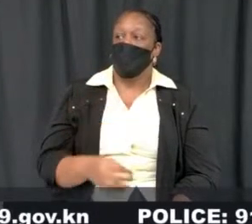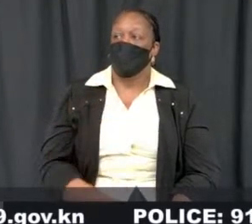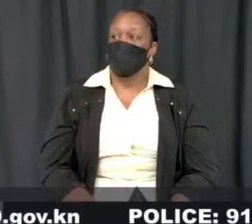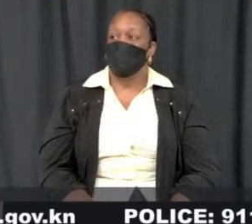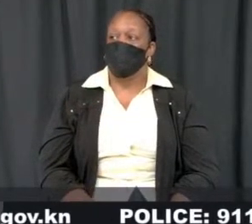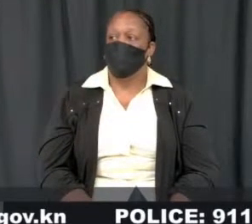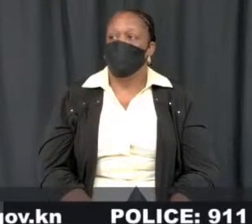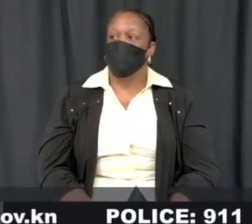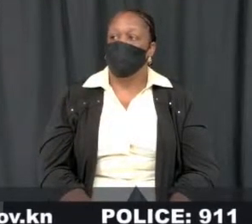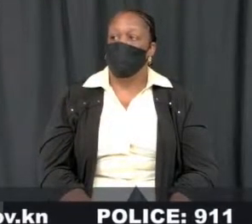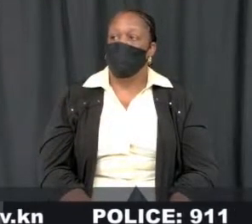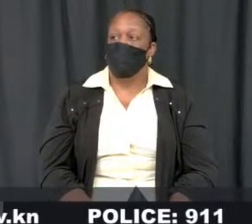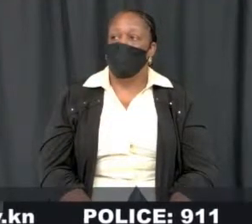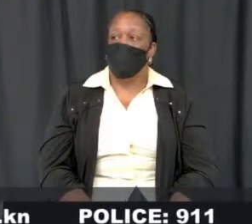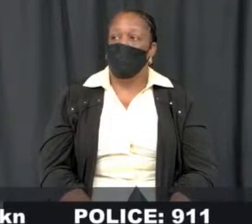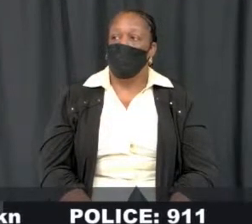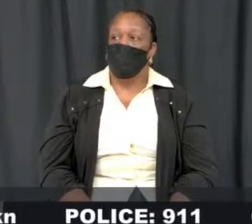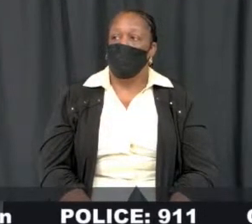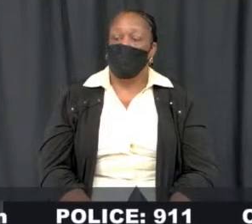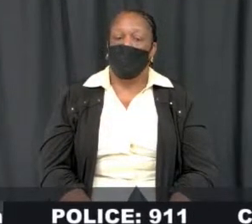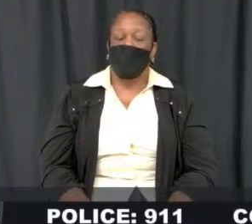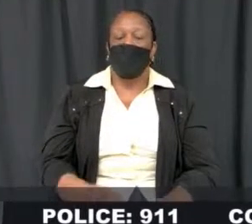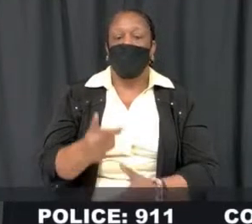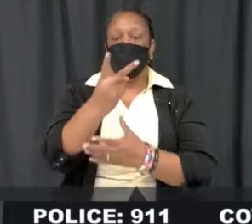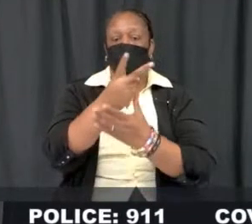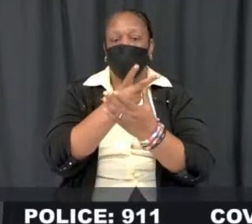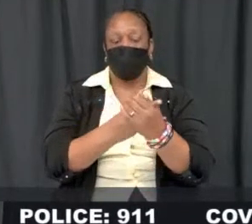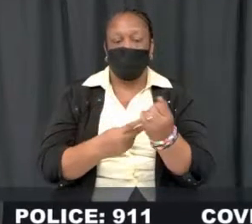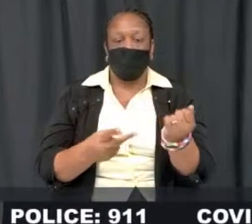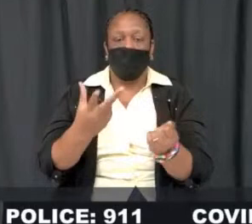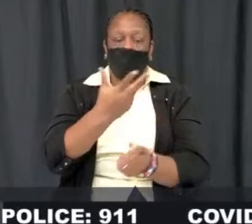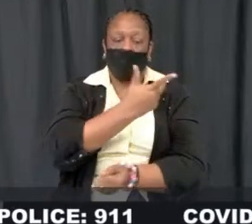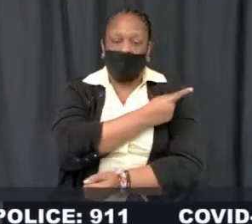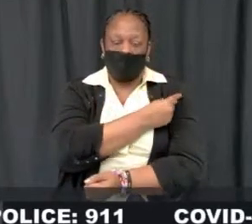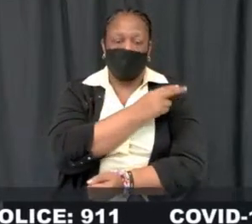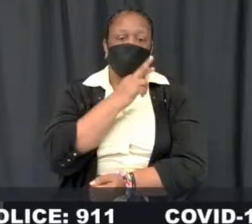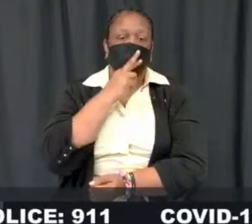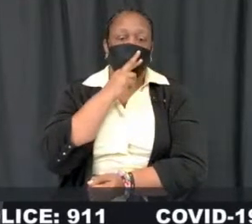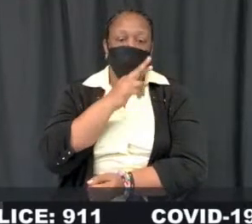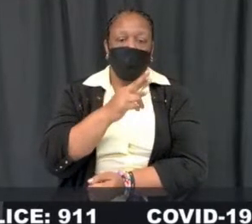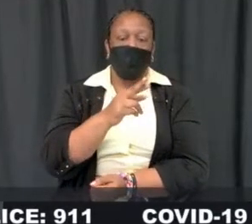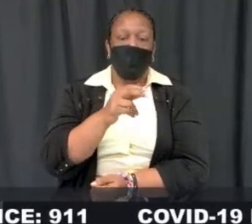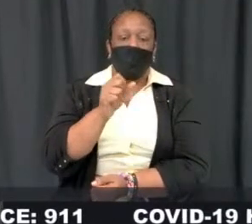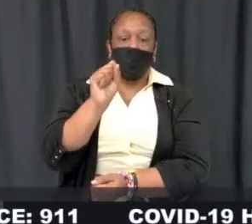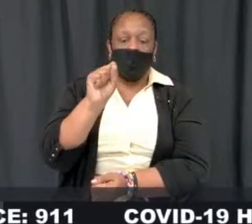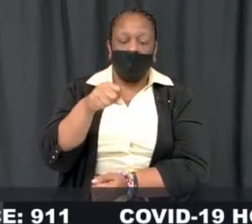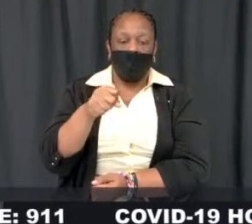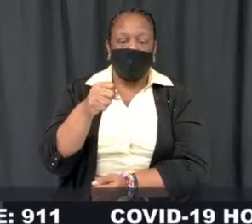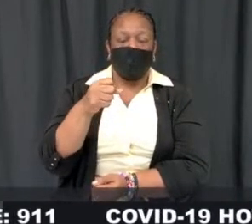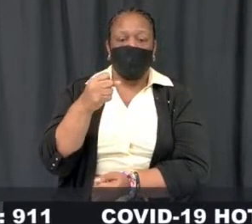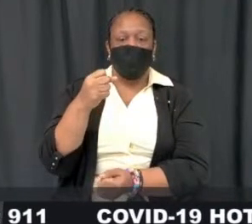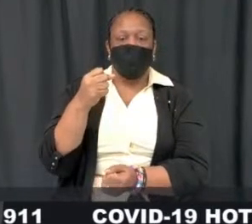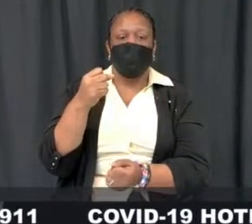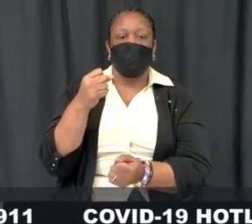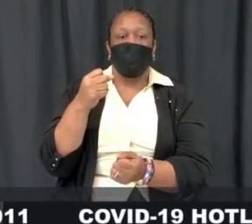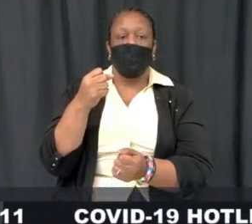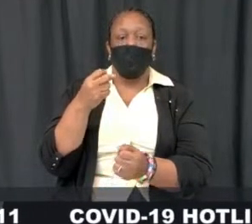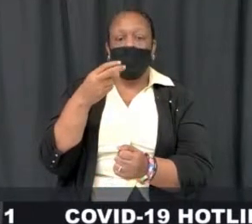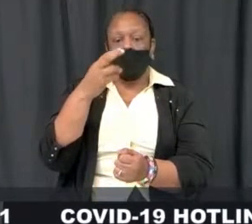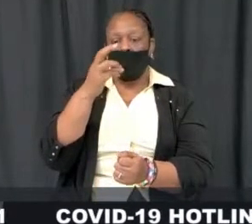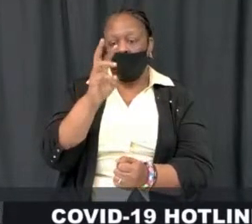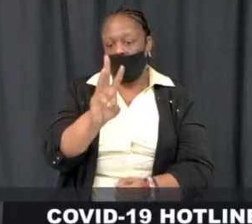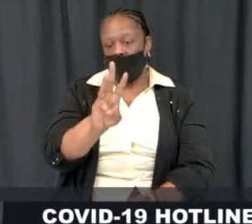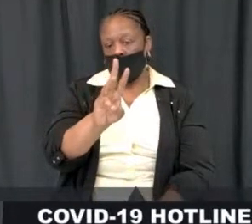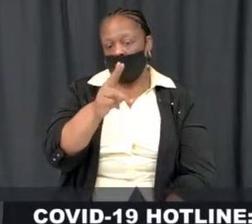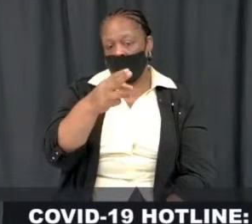are approved by the World Health Organization. And so the AstraZeneca Oxford vaccine produced